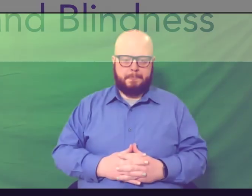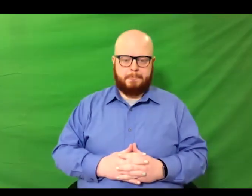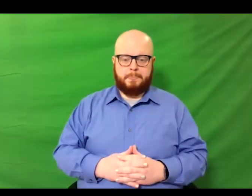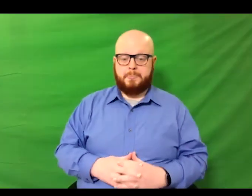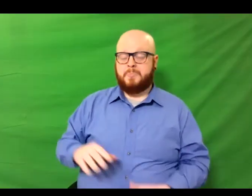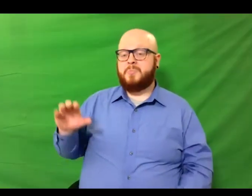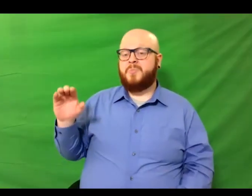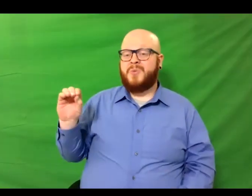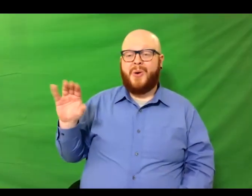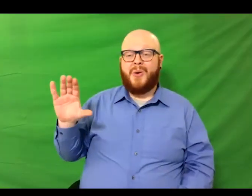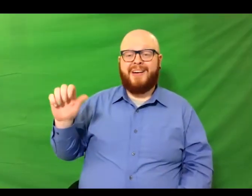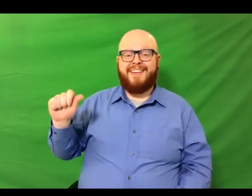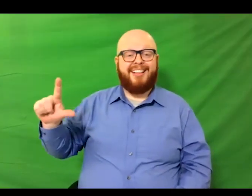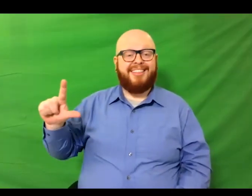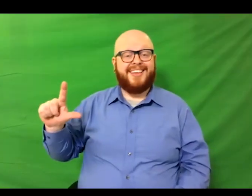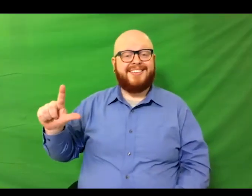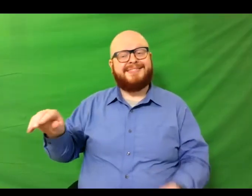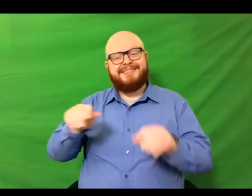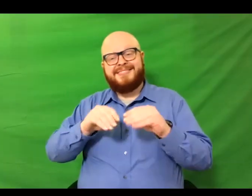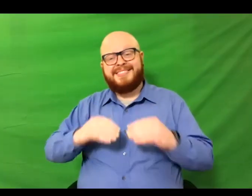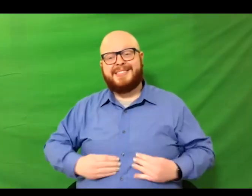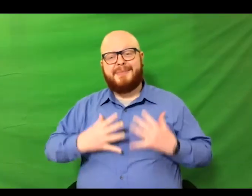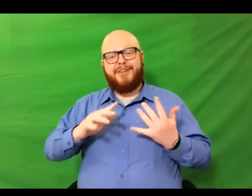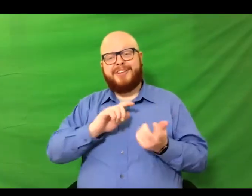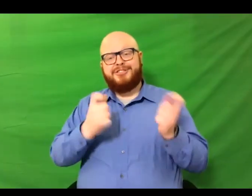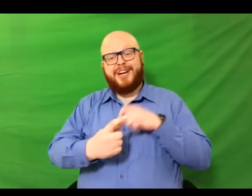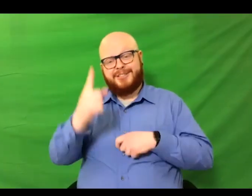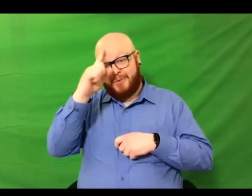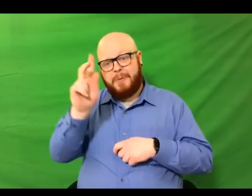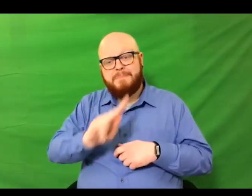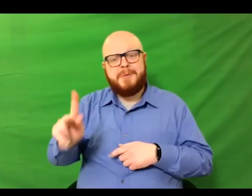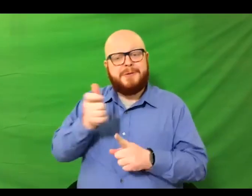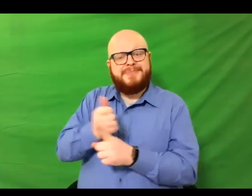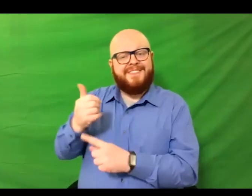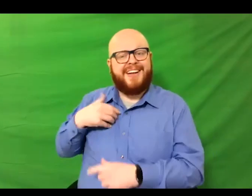OCALI, inspiring change for people with disabilities.